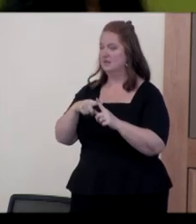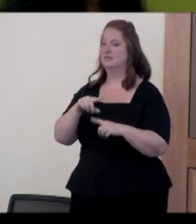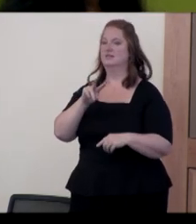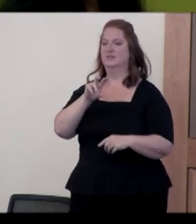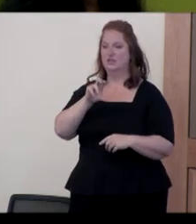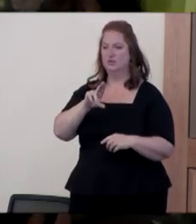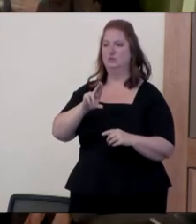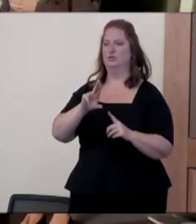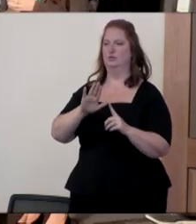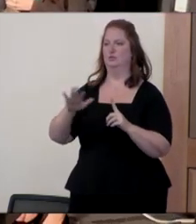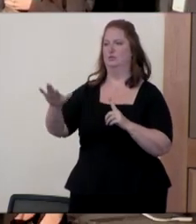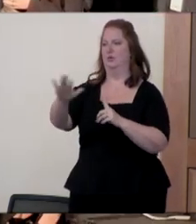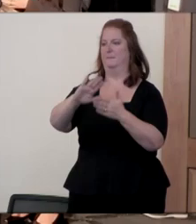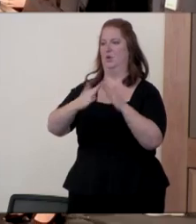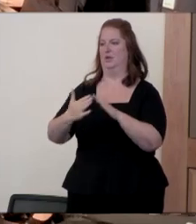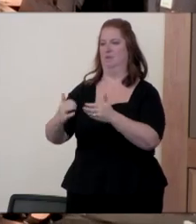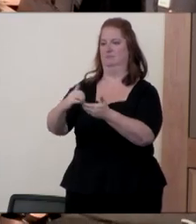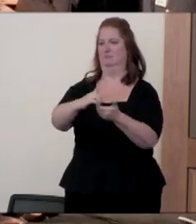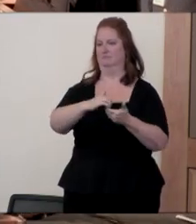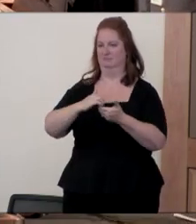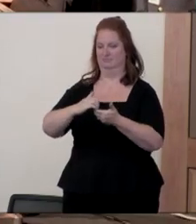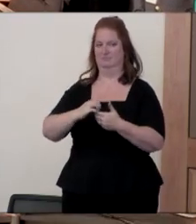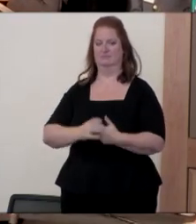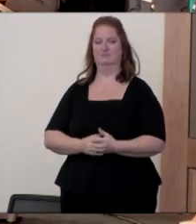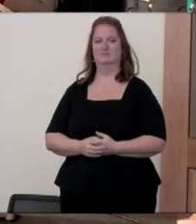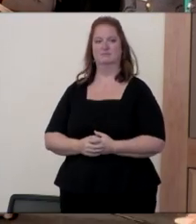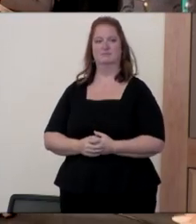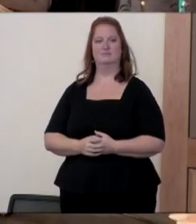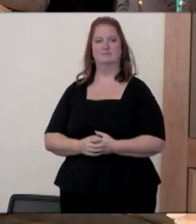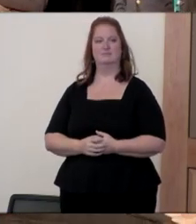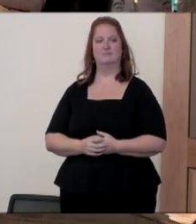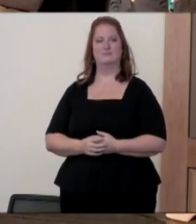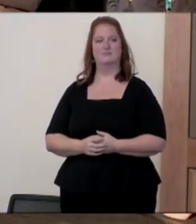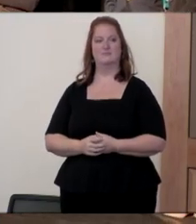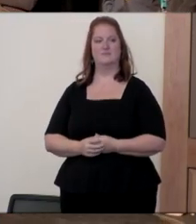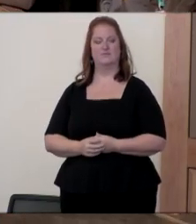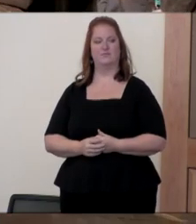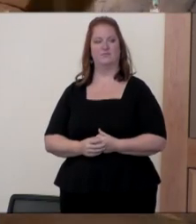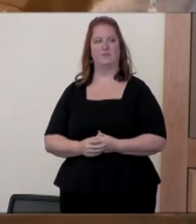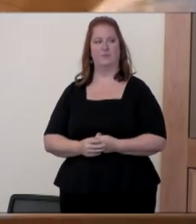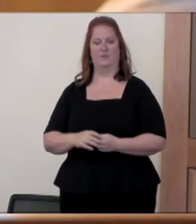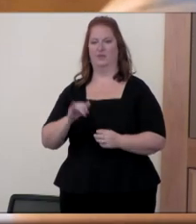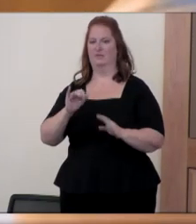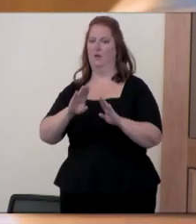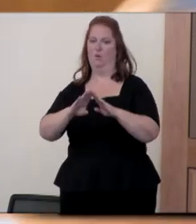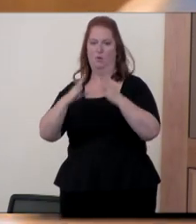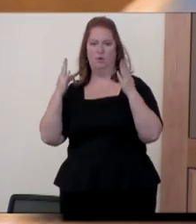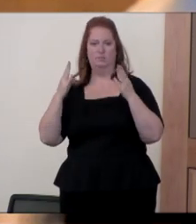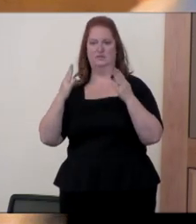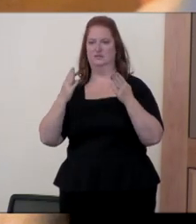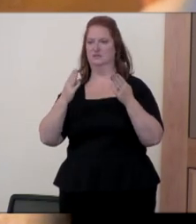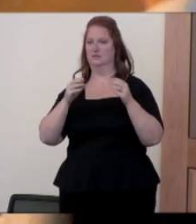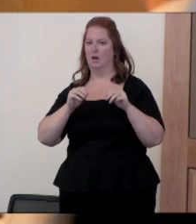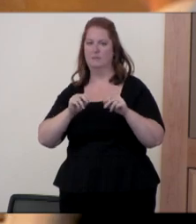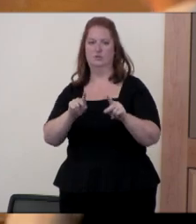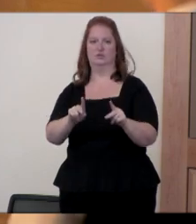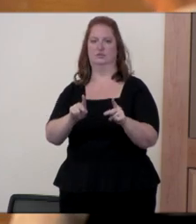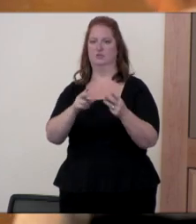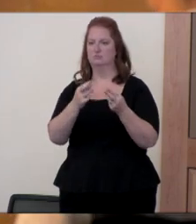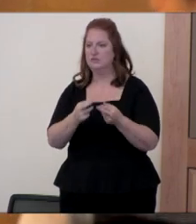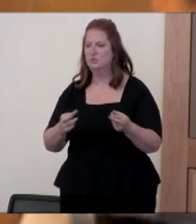that has also helped us. It opens up a vast dimension of resources,